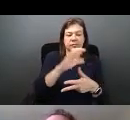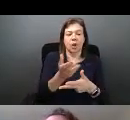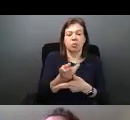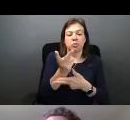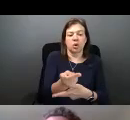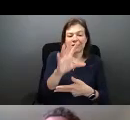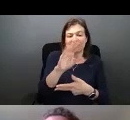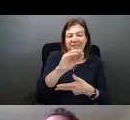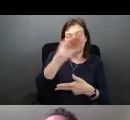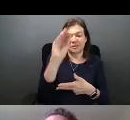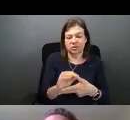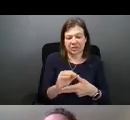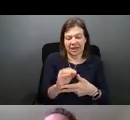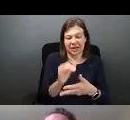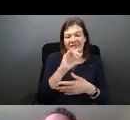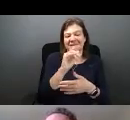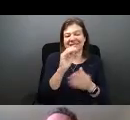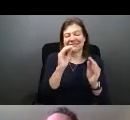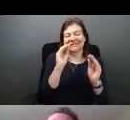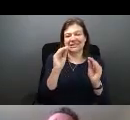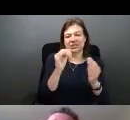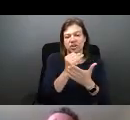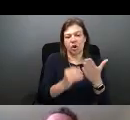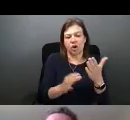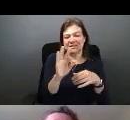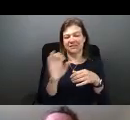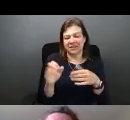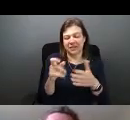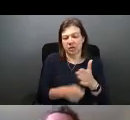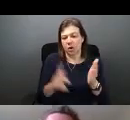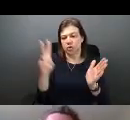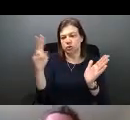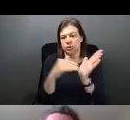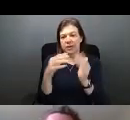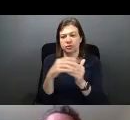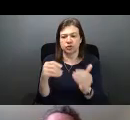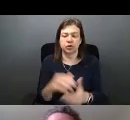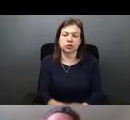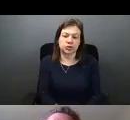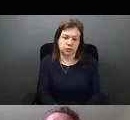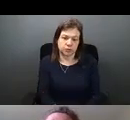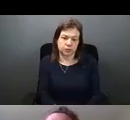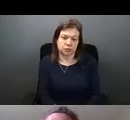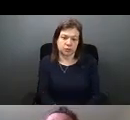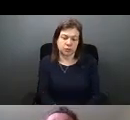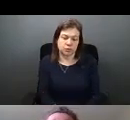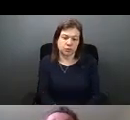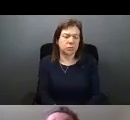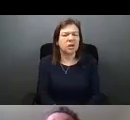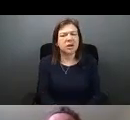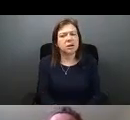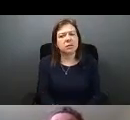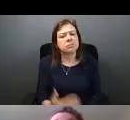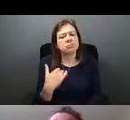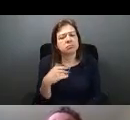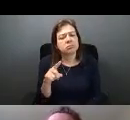proposed that 50% of the teaching artist fee costs $2,000. We don't know why the